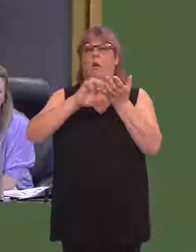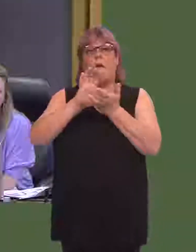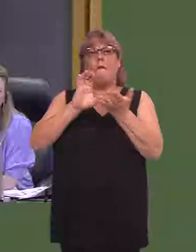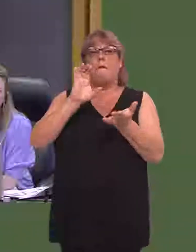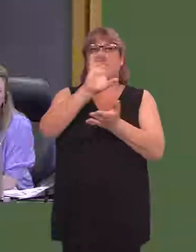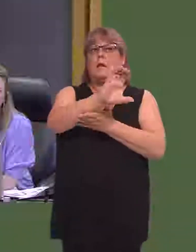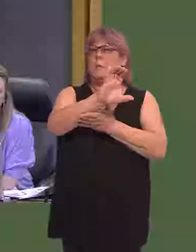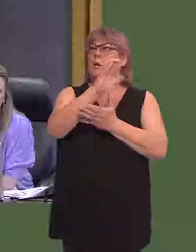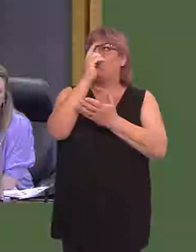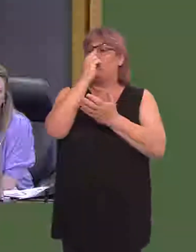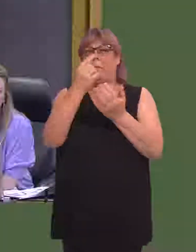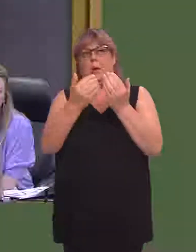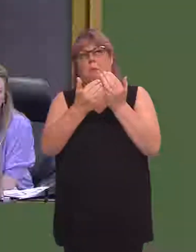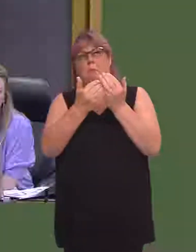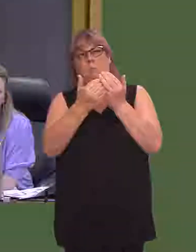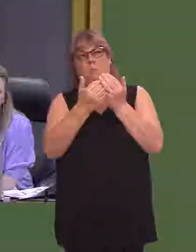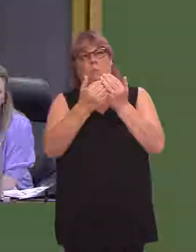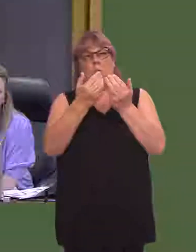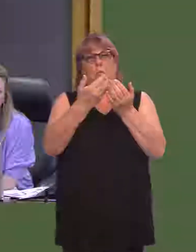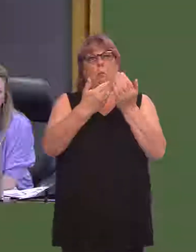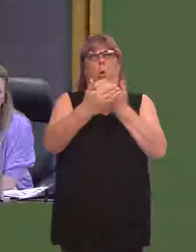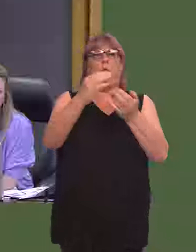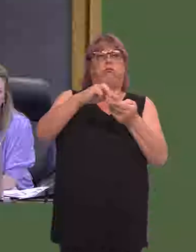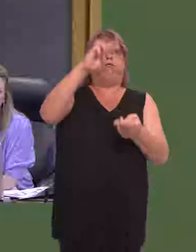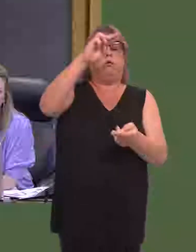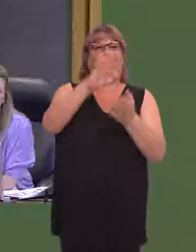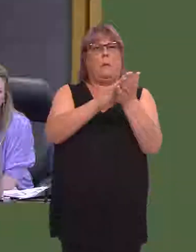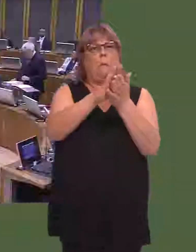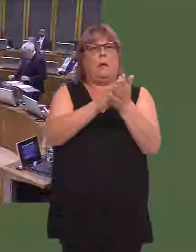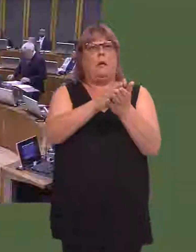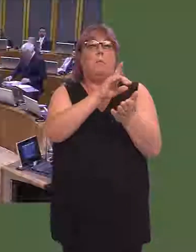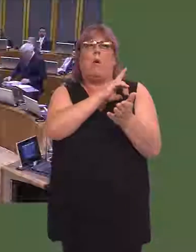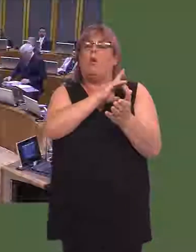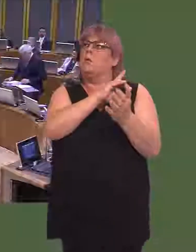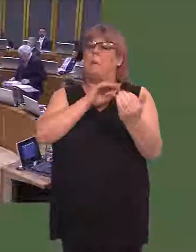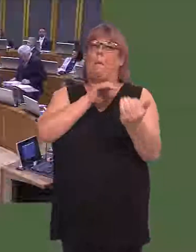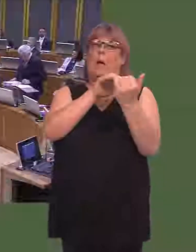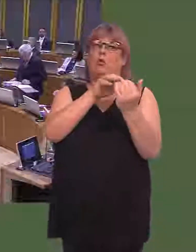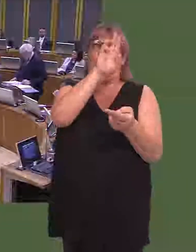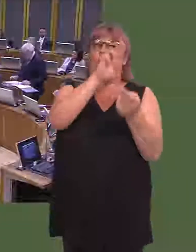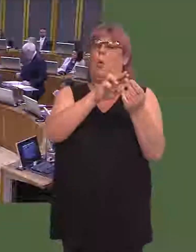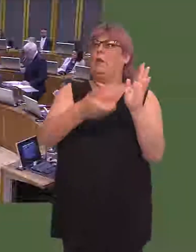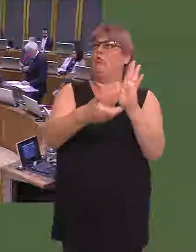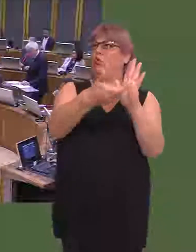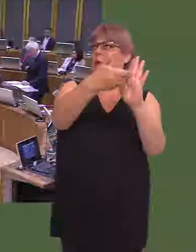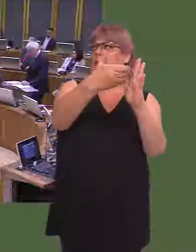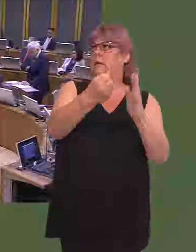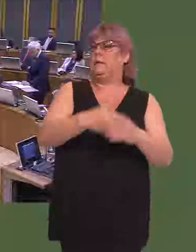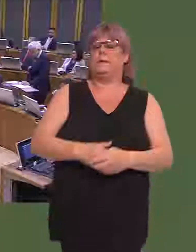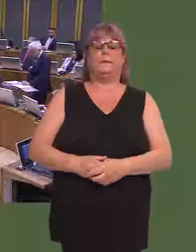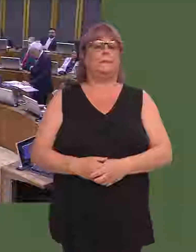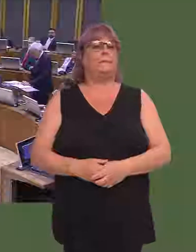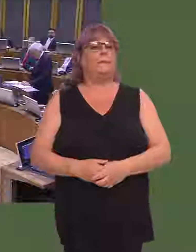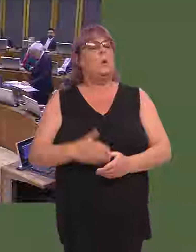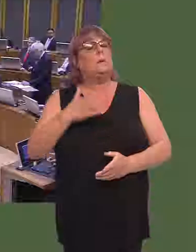investment programme to maximise this historic opportunity of low interest rates? I'm with him on ambition, but it has to be tempered, of course, with